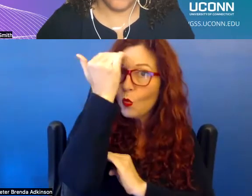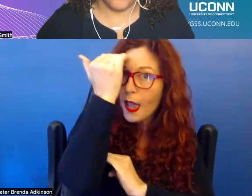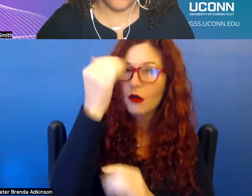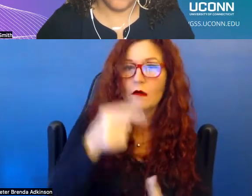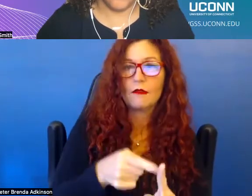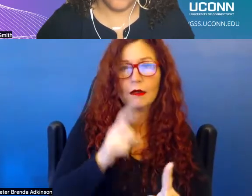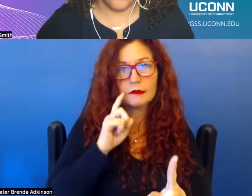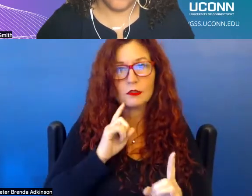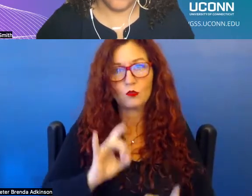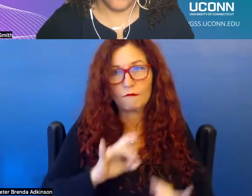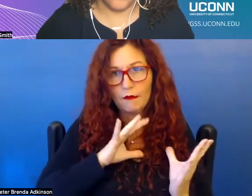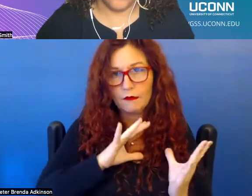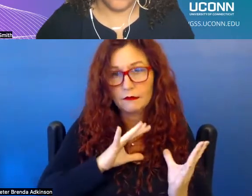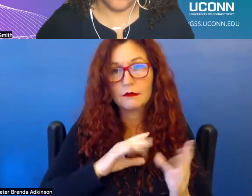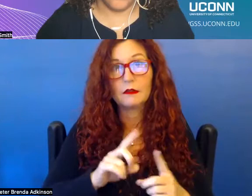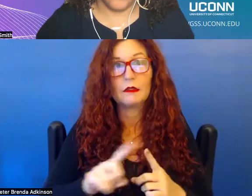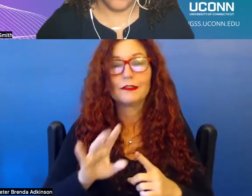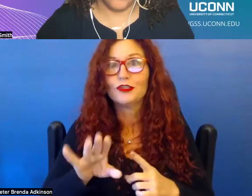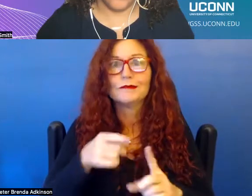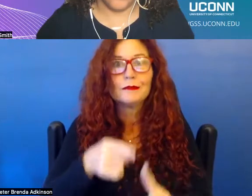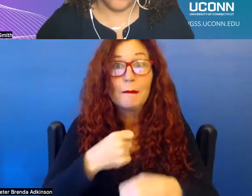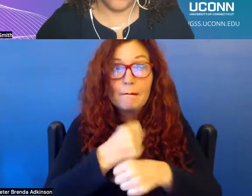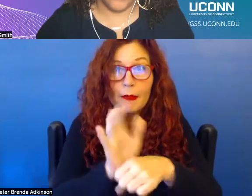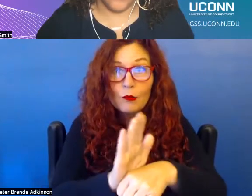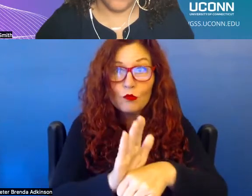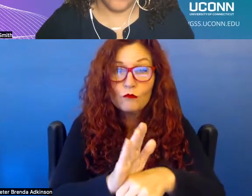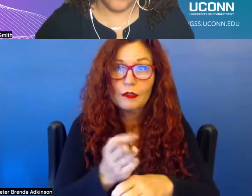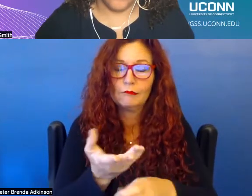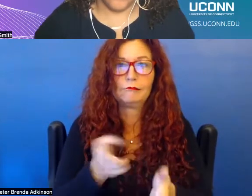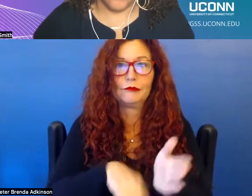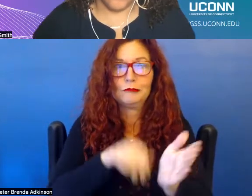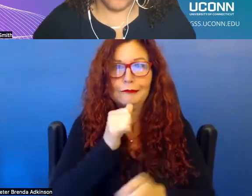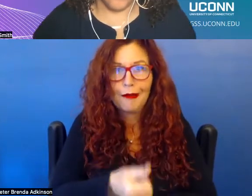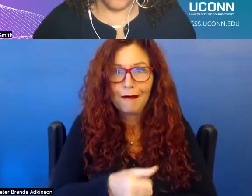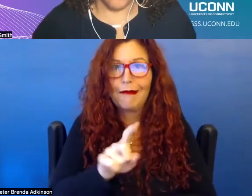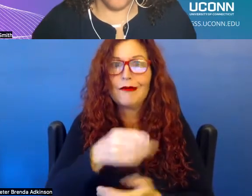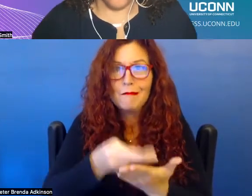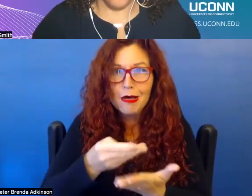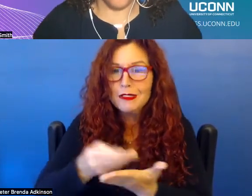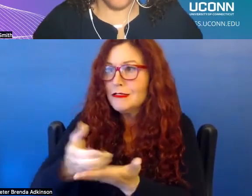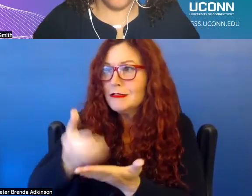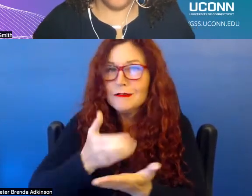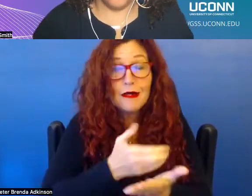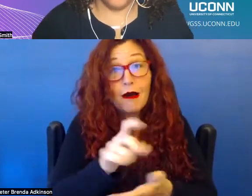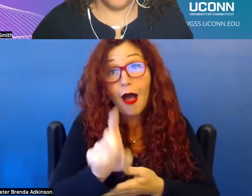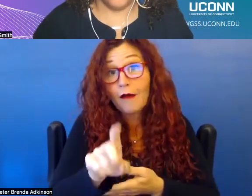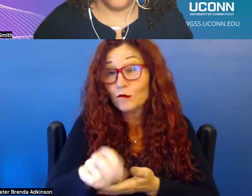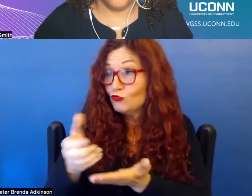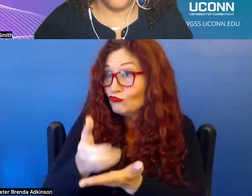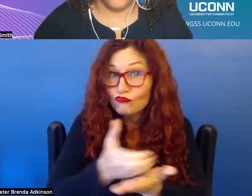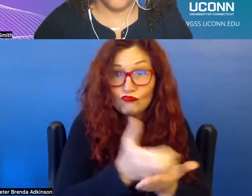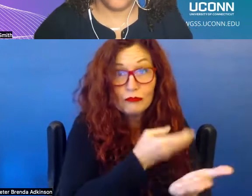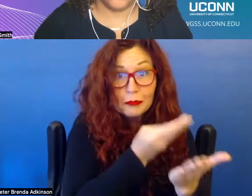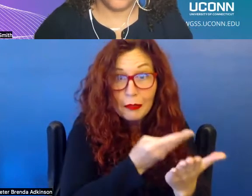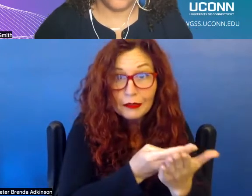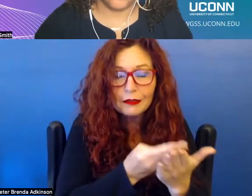Black lesbian feminist survivor at the time in my 20s, making a film about sexual violence in Black communities,